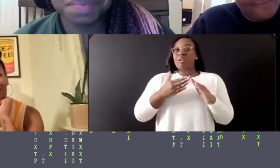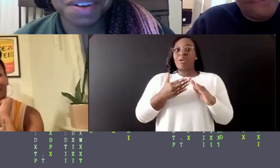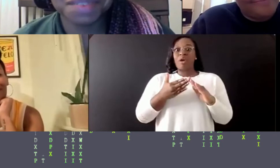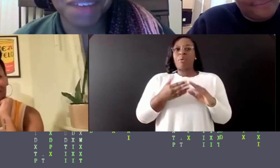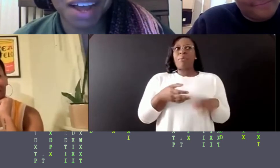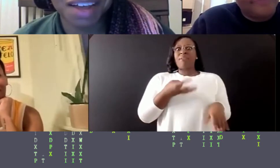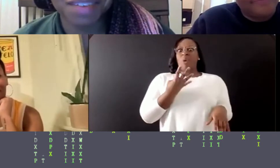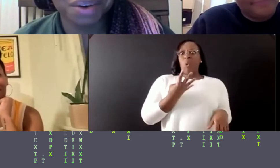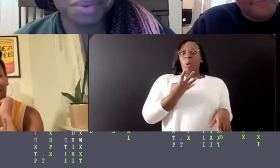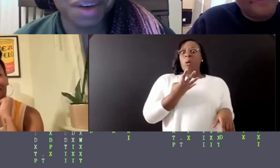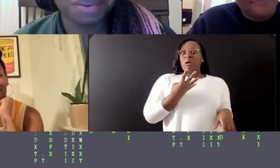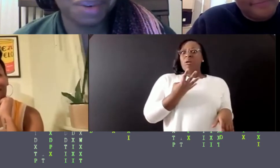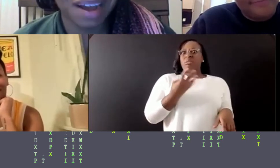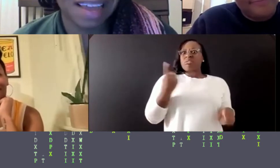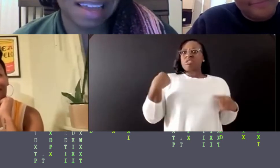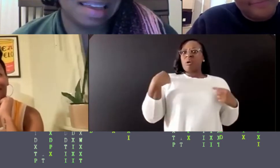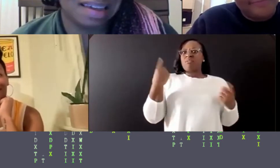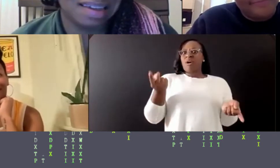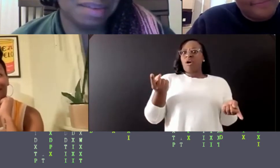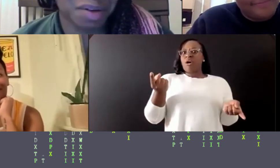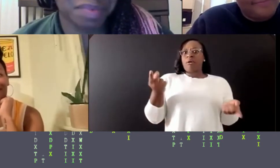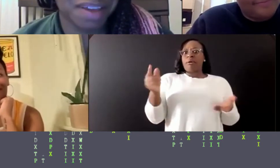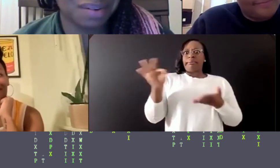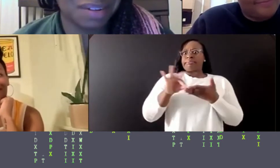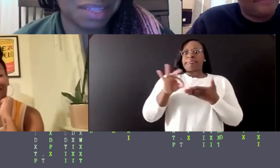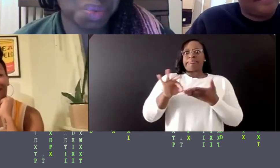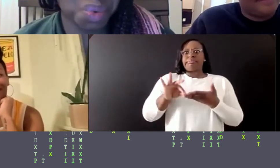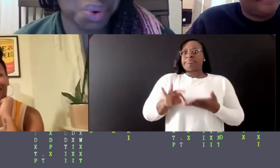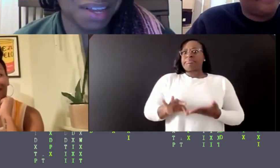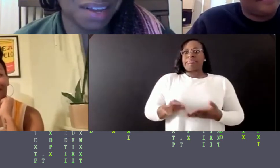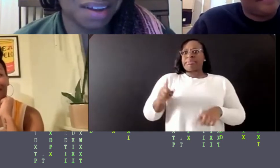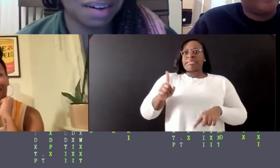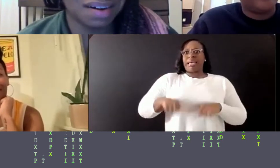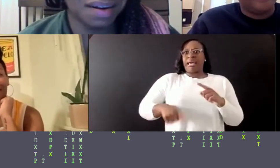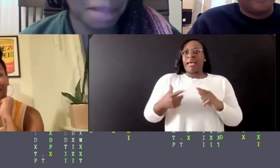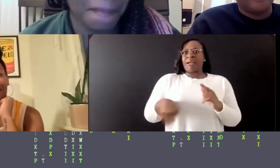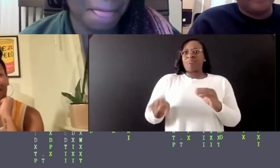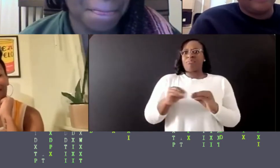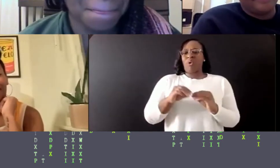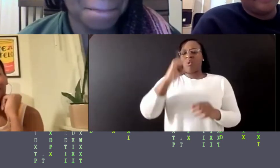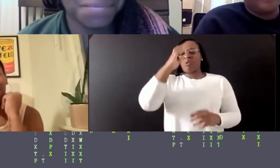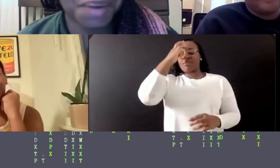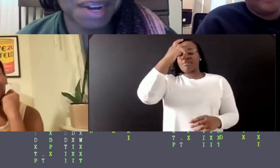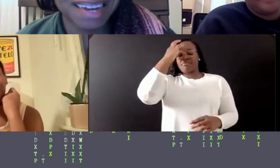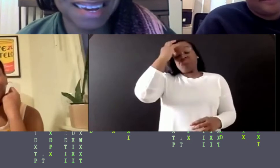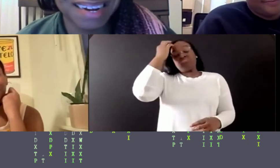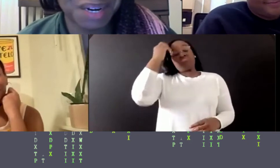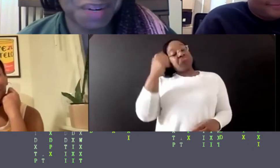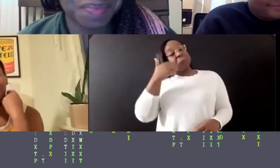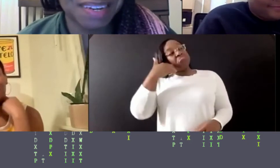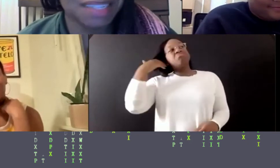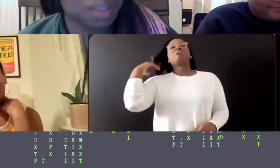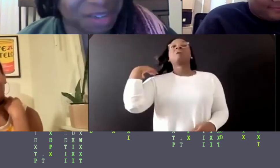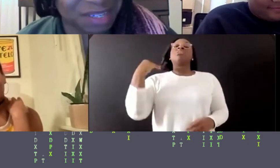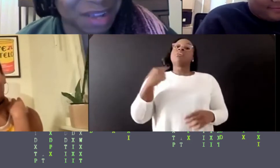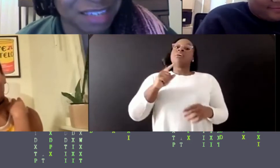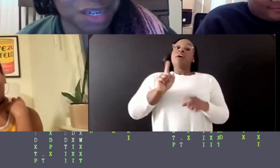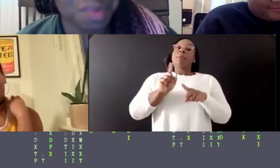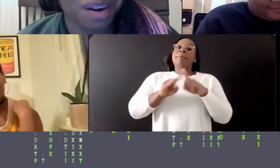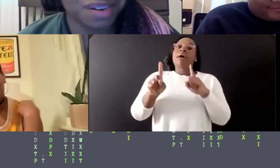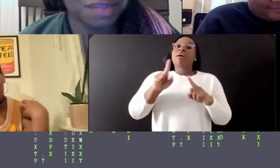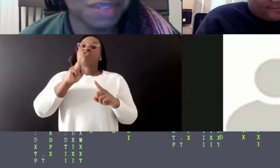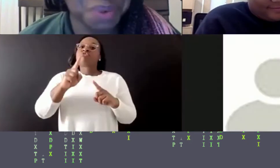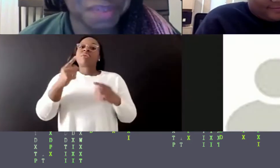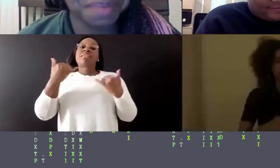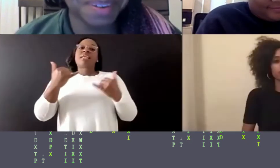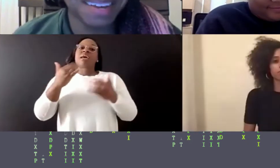of them, five. I don't, I don't, I can't keep up count at this point. Um, but, um, and Isabelle's actually